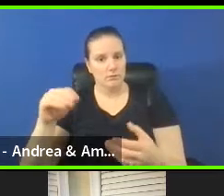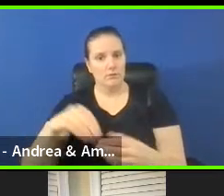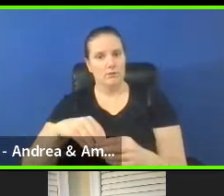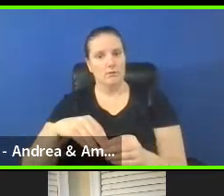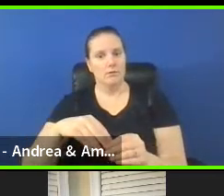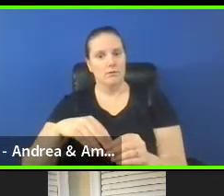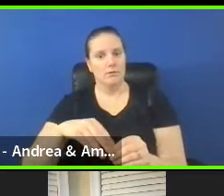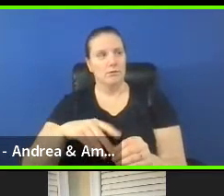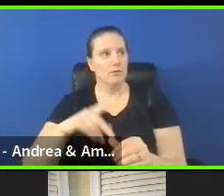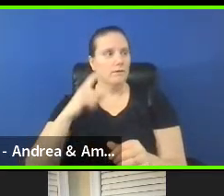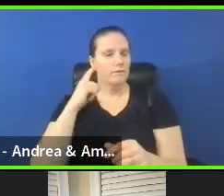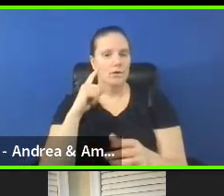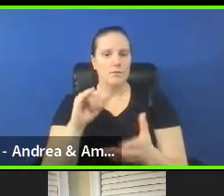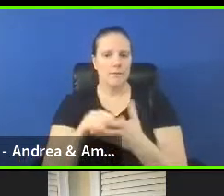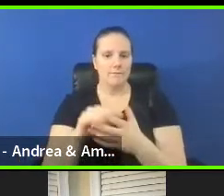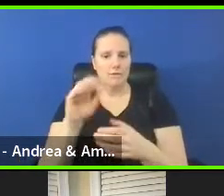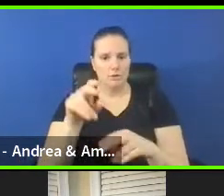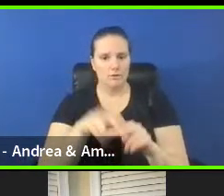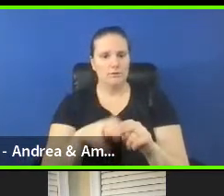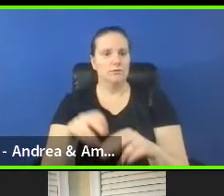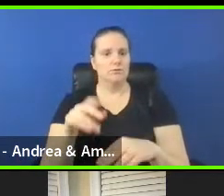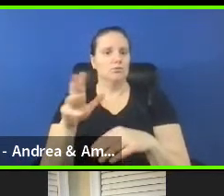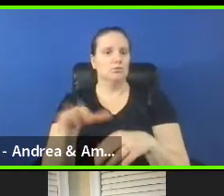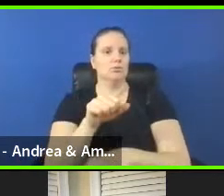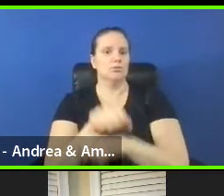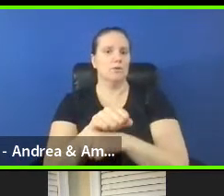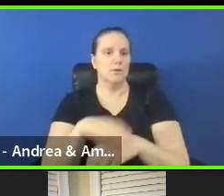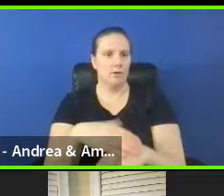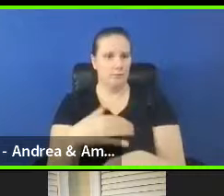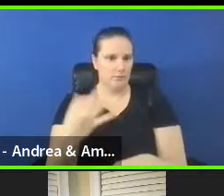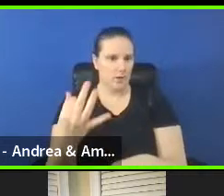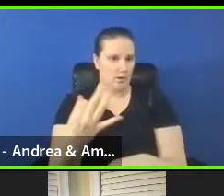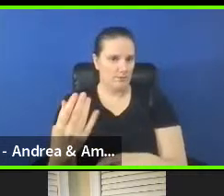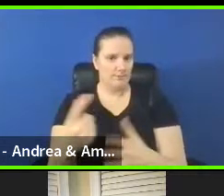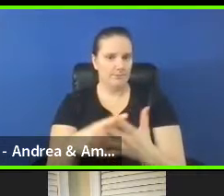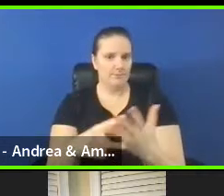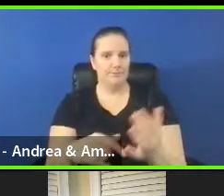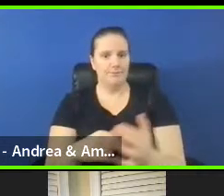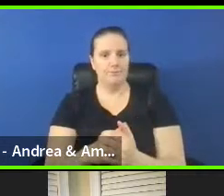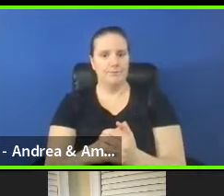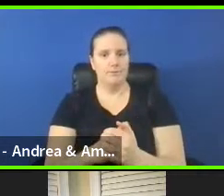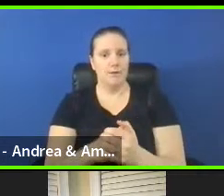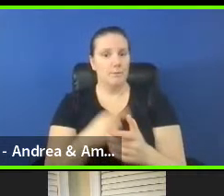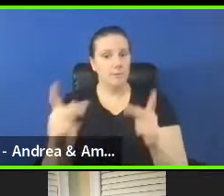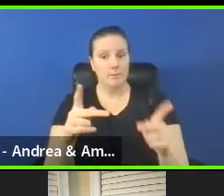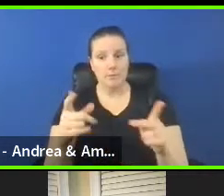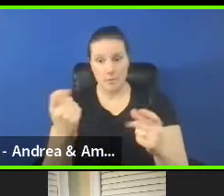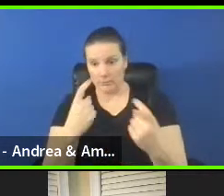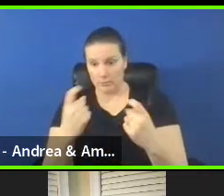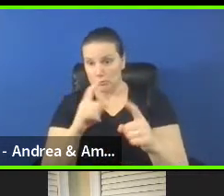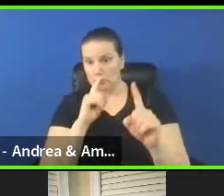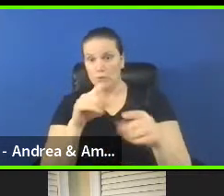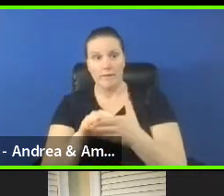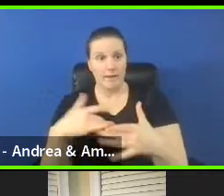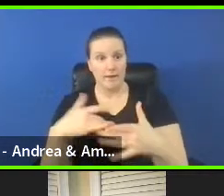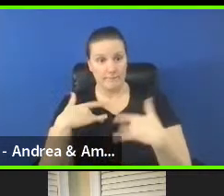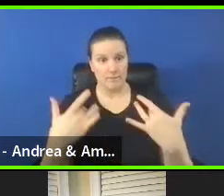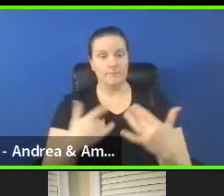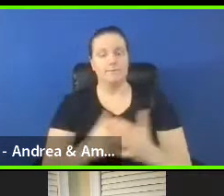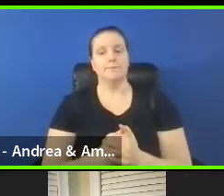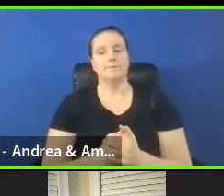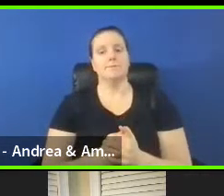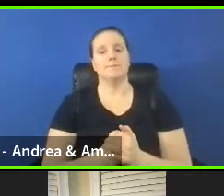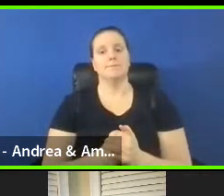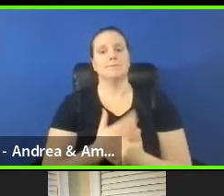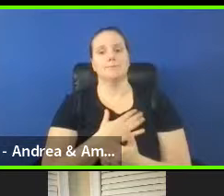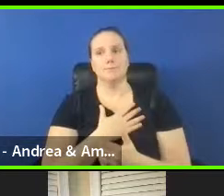we have 40 seats reserved in the Zoom room itself for people to ask questions during the event.